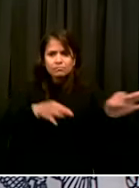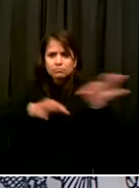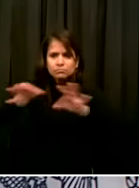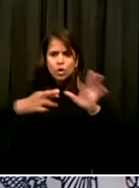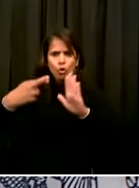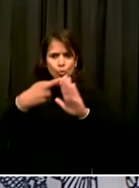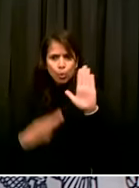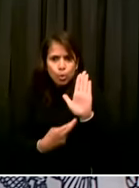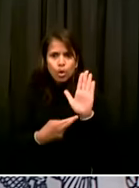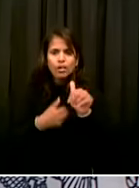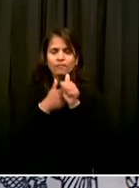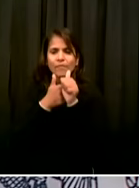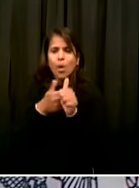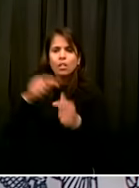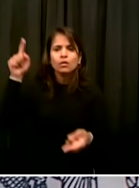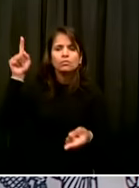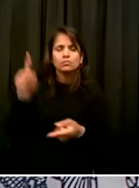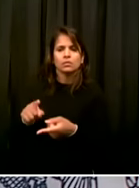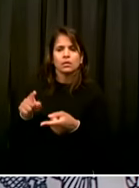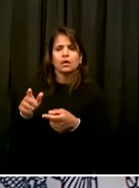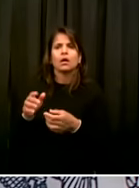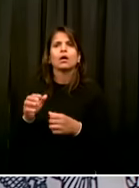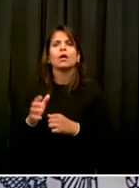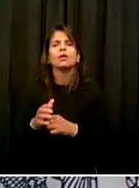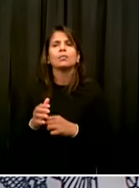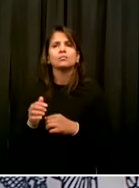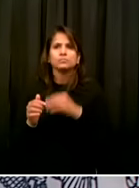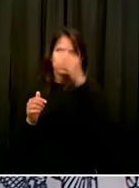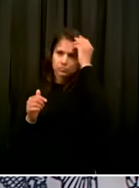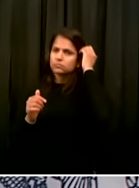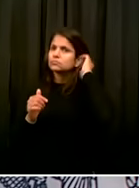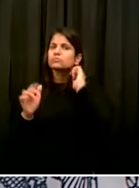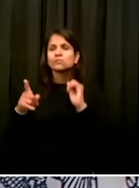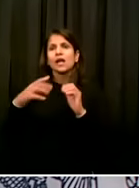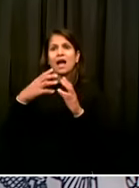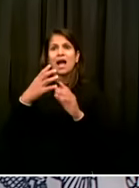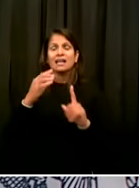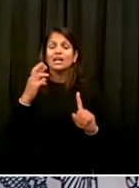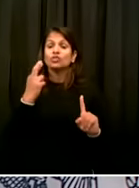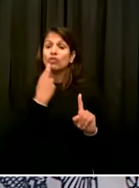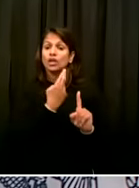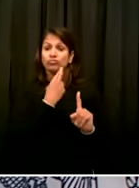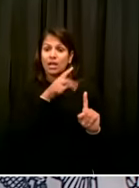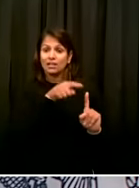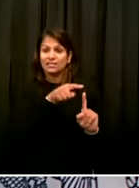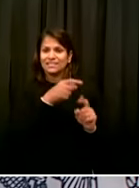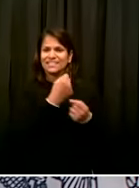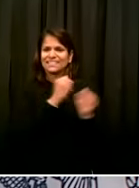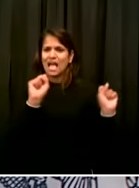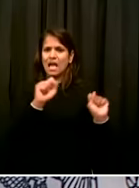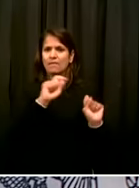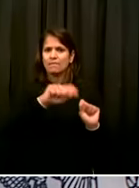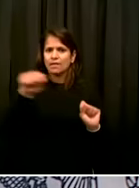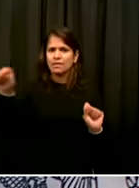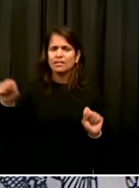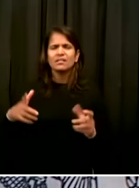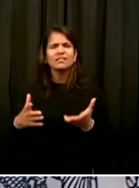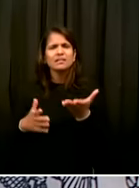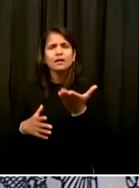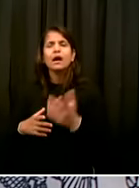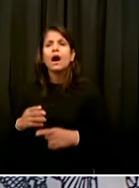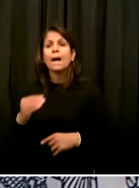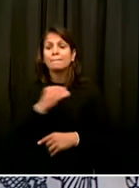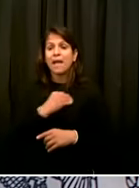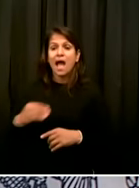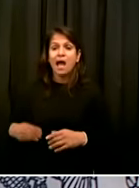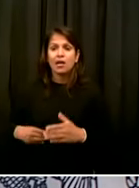of concern. So, Deborah Lee, just to clarify the question, you're saying because of the health concerns of someone, of people like sharing a hookah pipe or